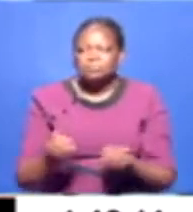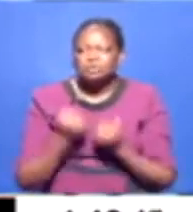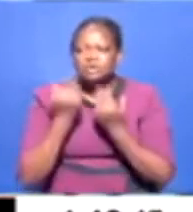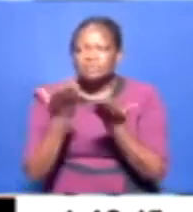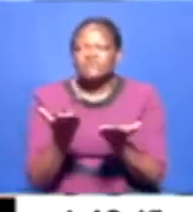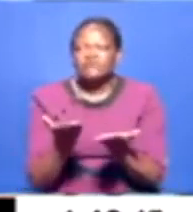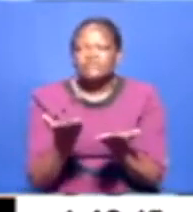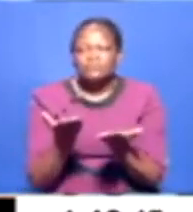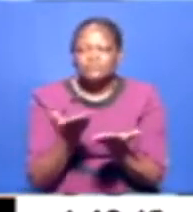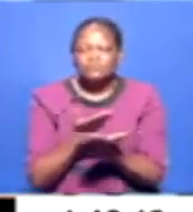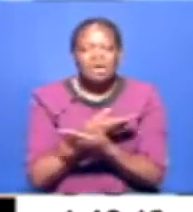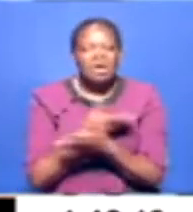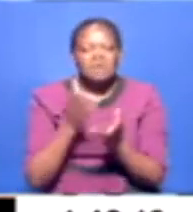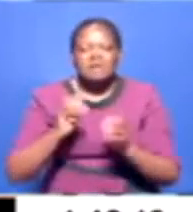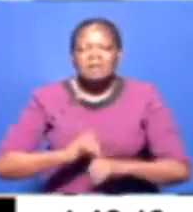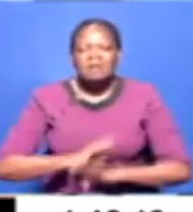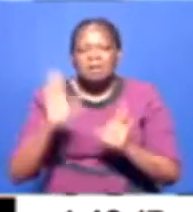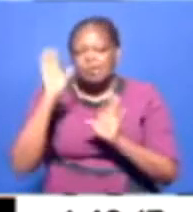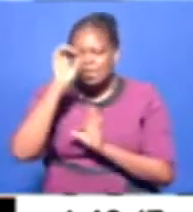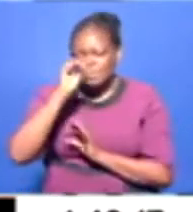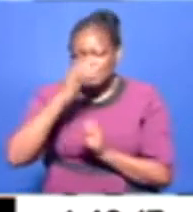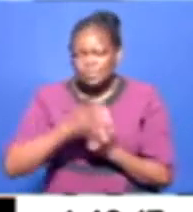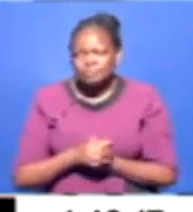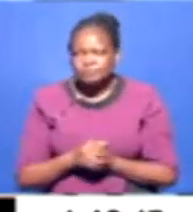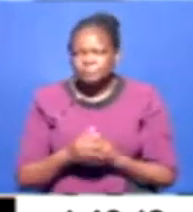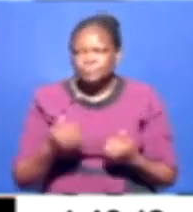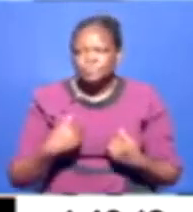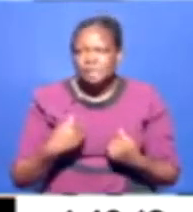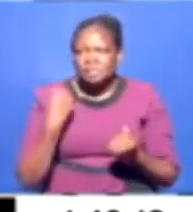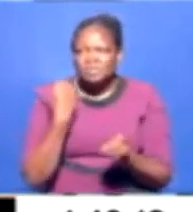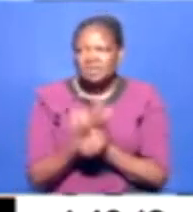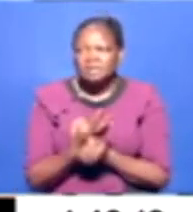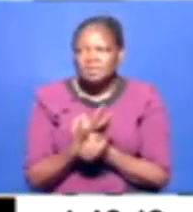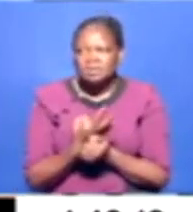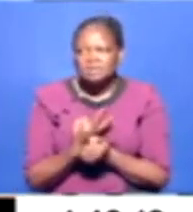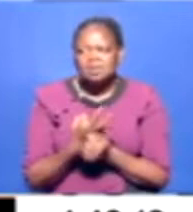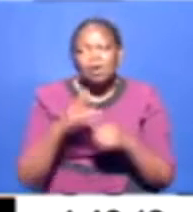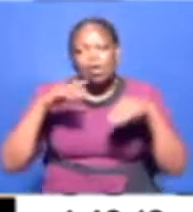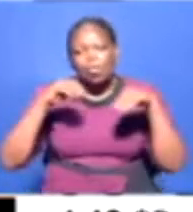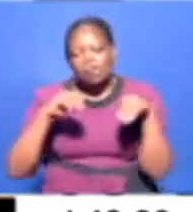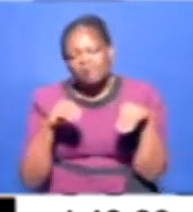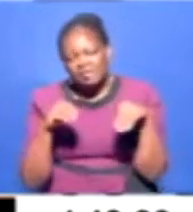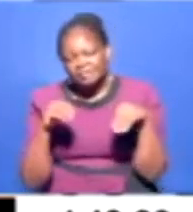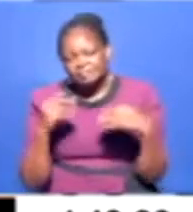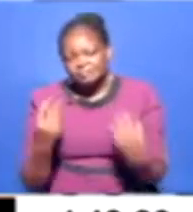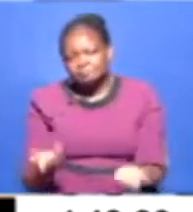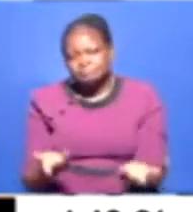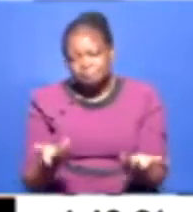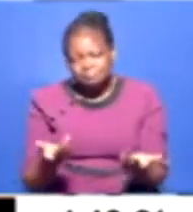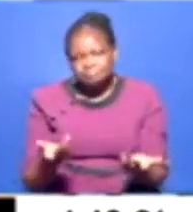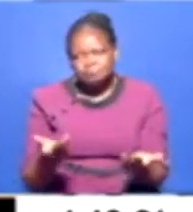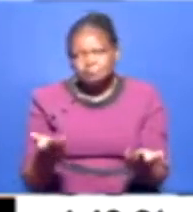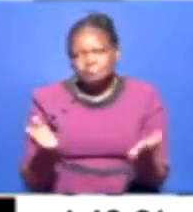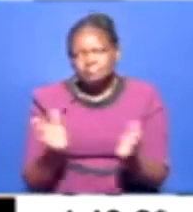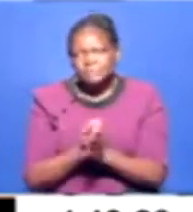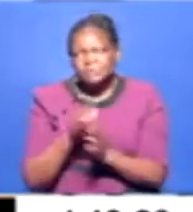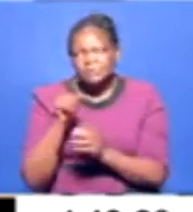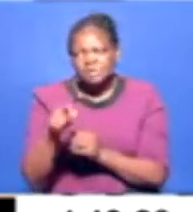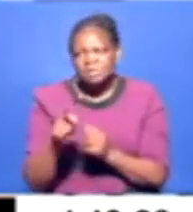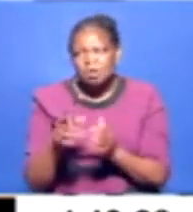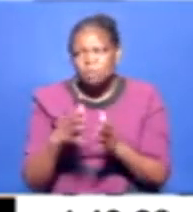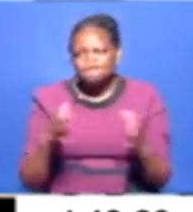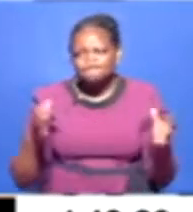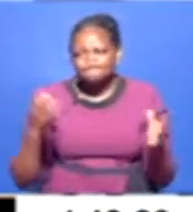opinion. We only had 13 that had qualified, and this has grown to